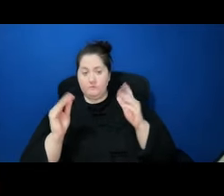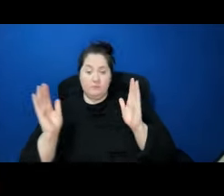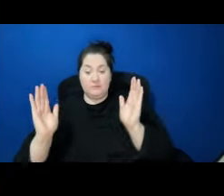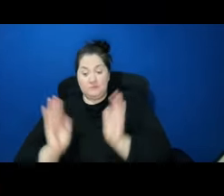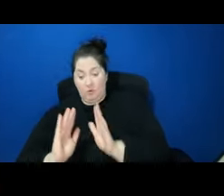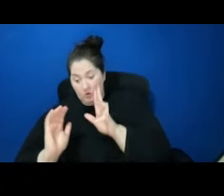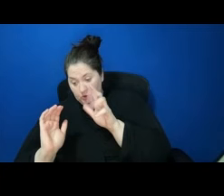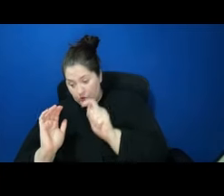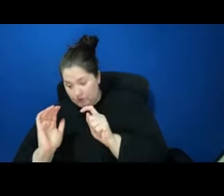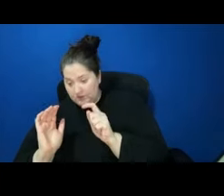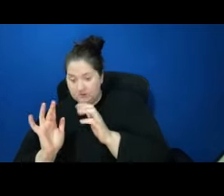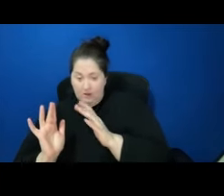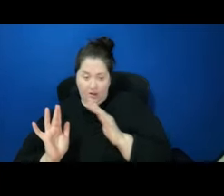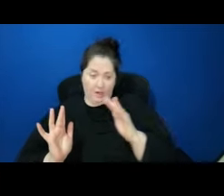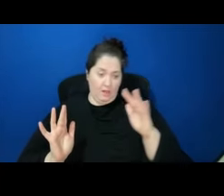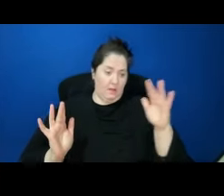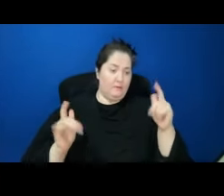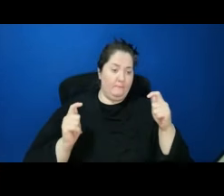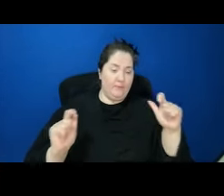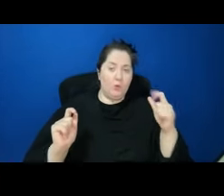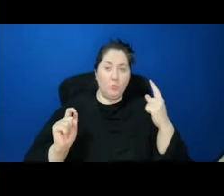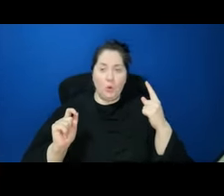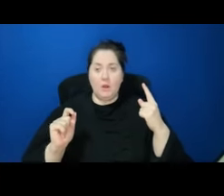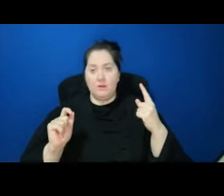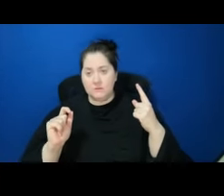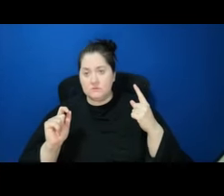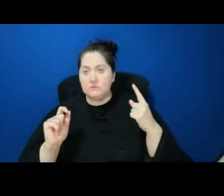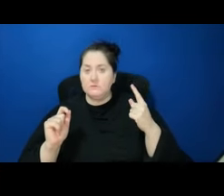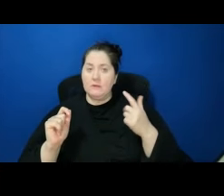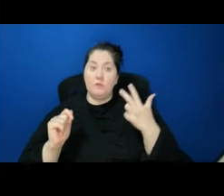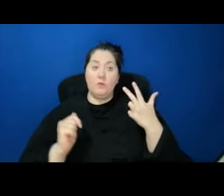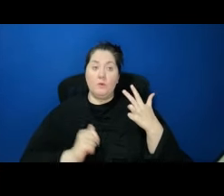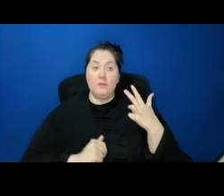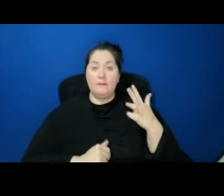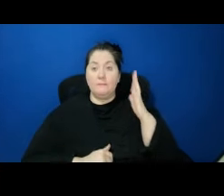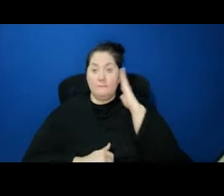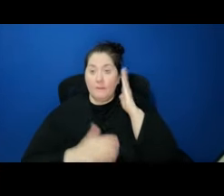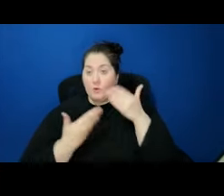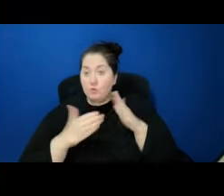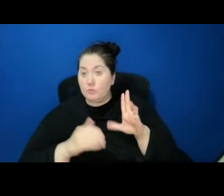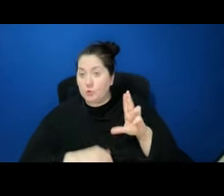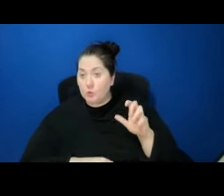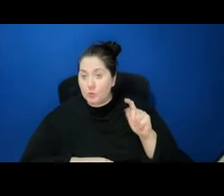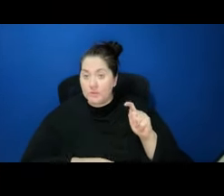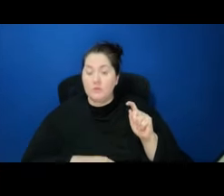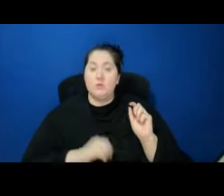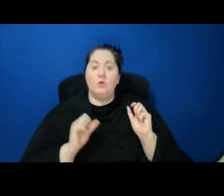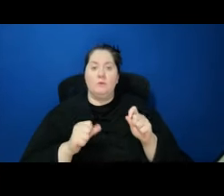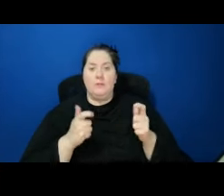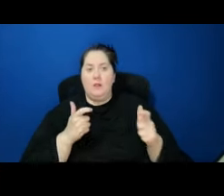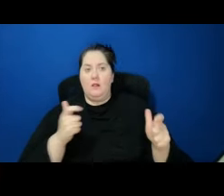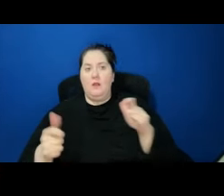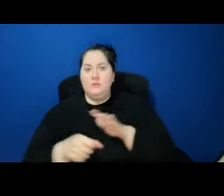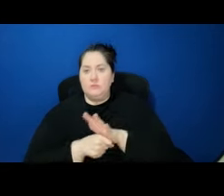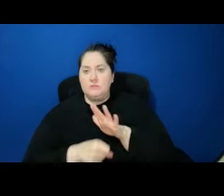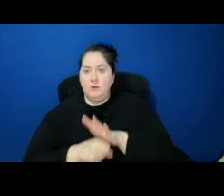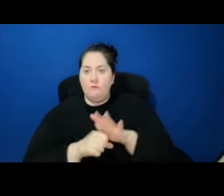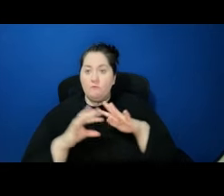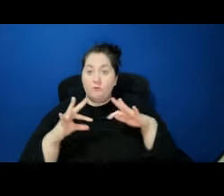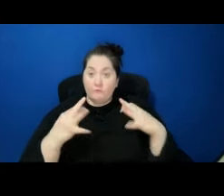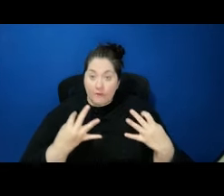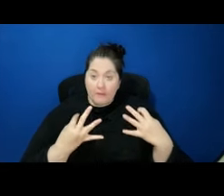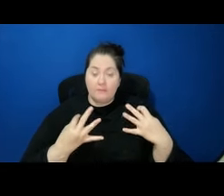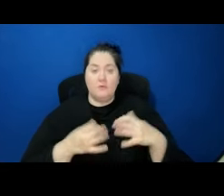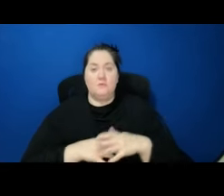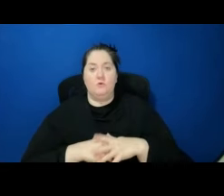units up to larger units that could, you know, three bedroom, for example, could be large enough for families or,